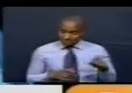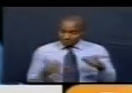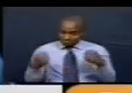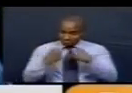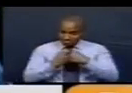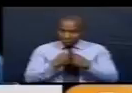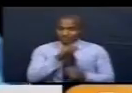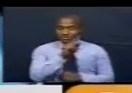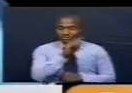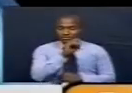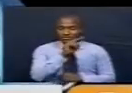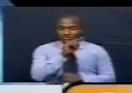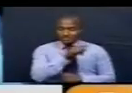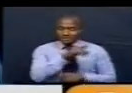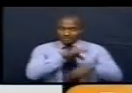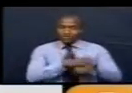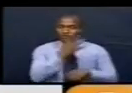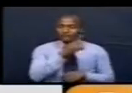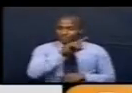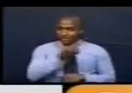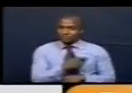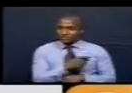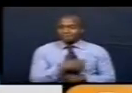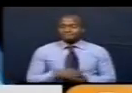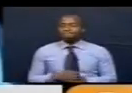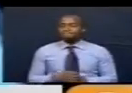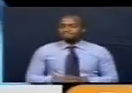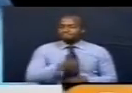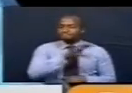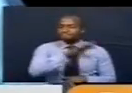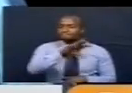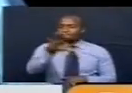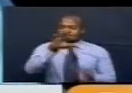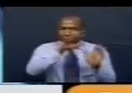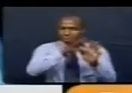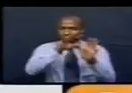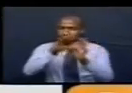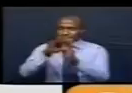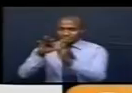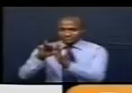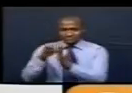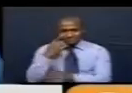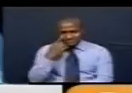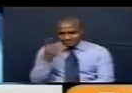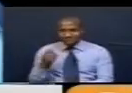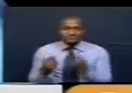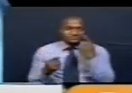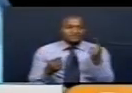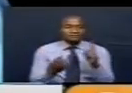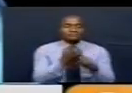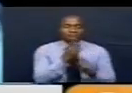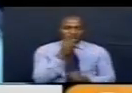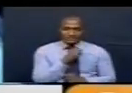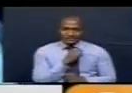above 4,000. And just quickly, some of the polling stations and some of the regions that we've been able to receive some of the results on is,